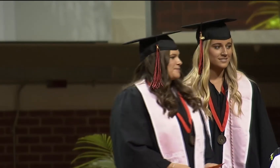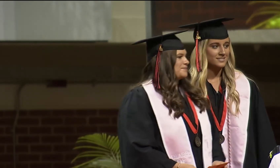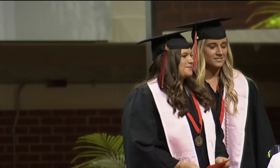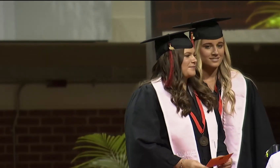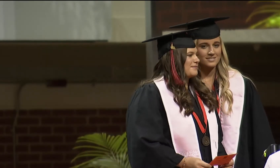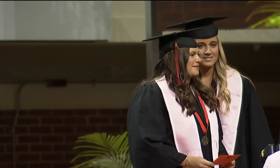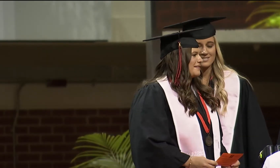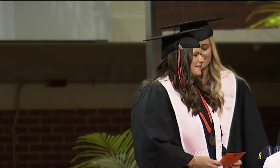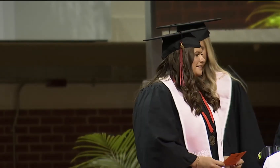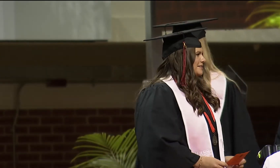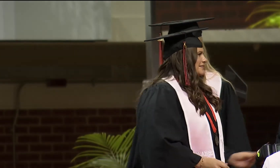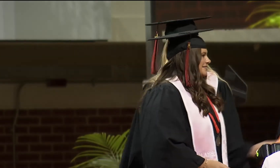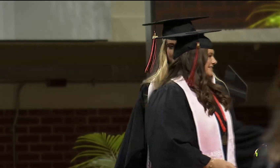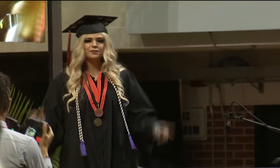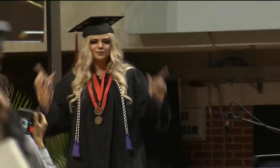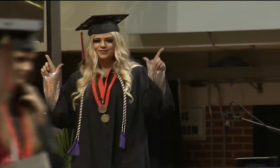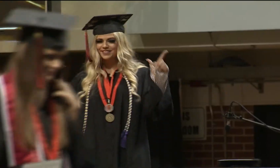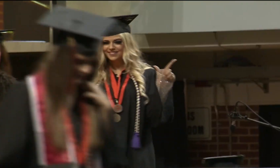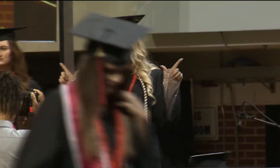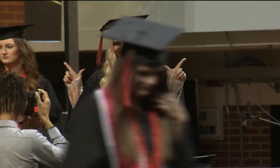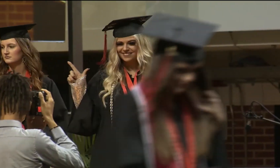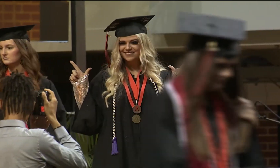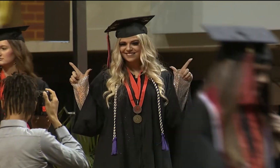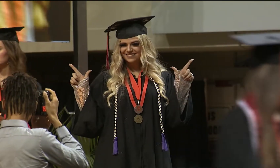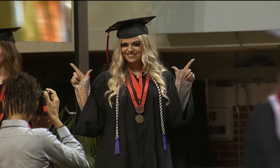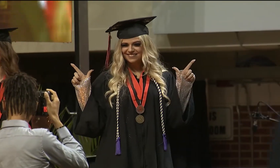Brenly Brown.